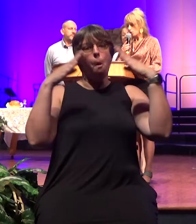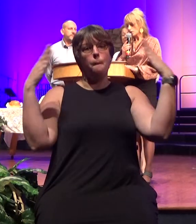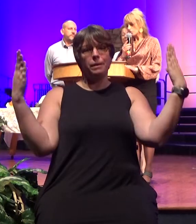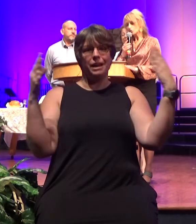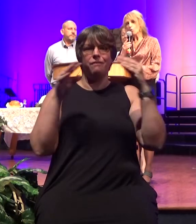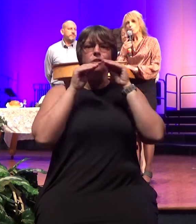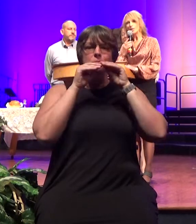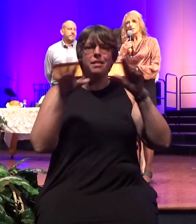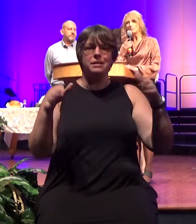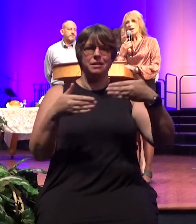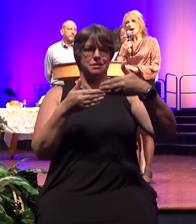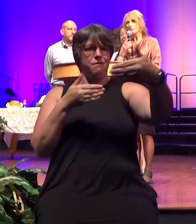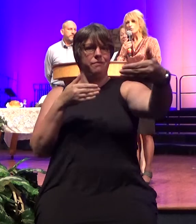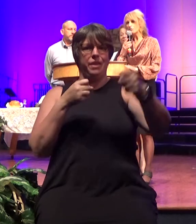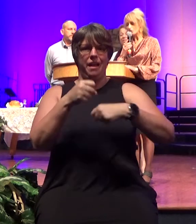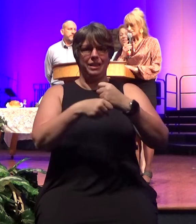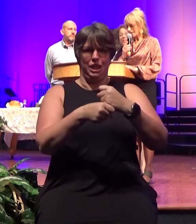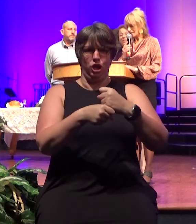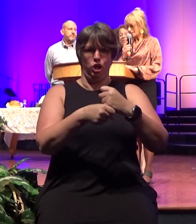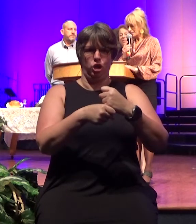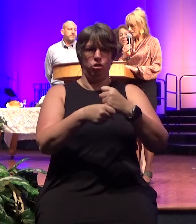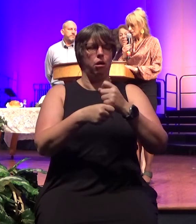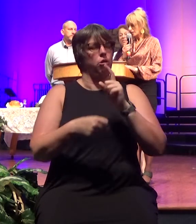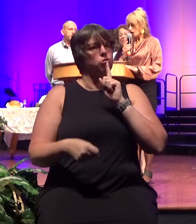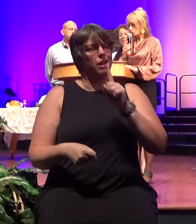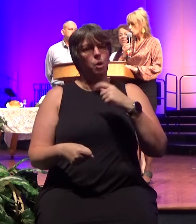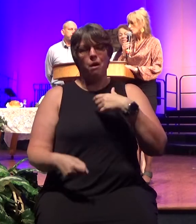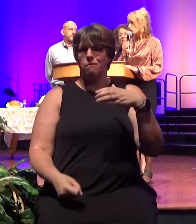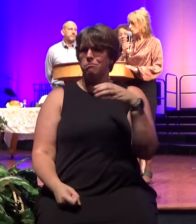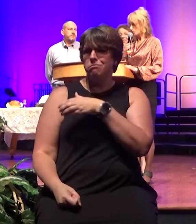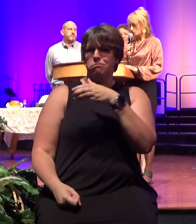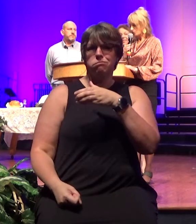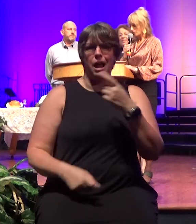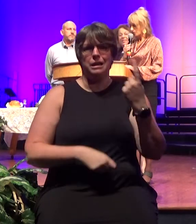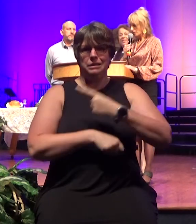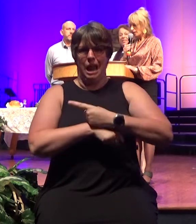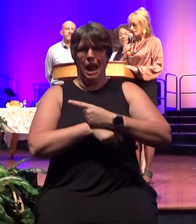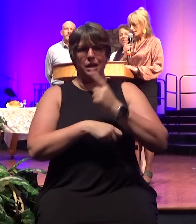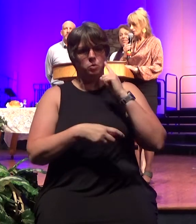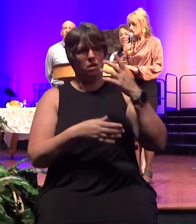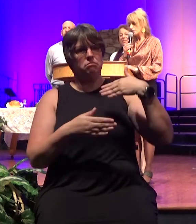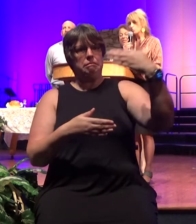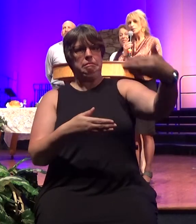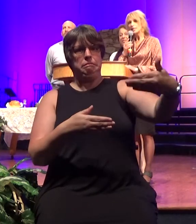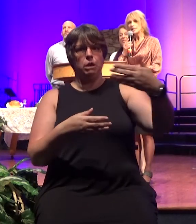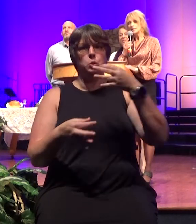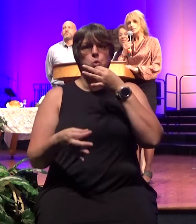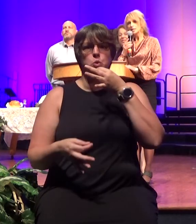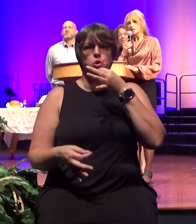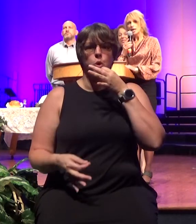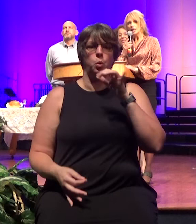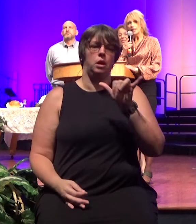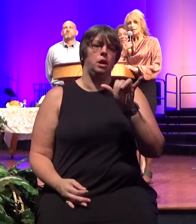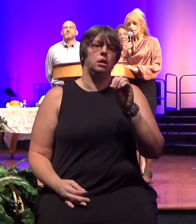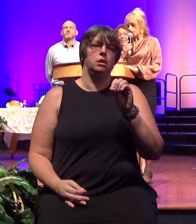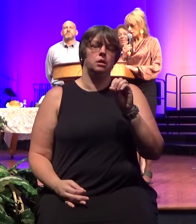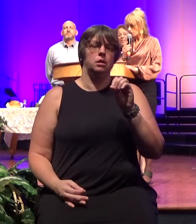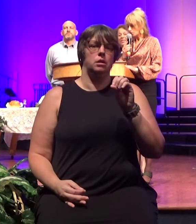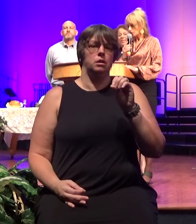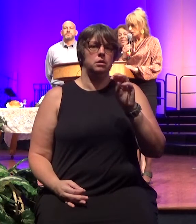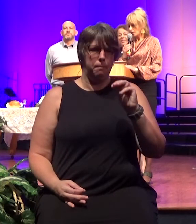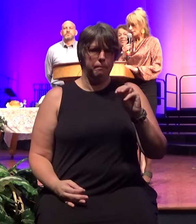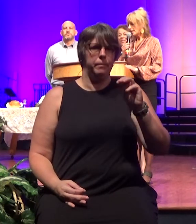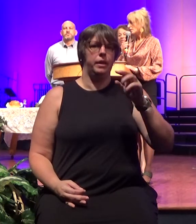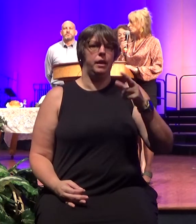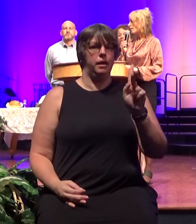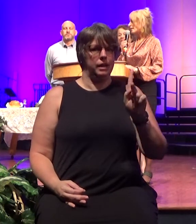and powerful days to come will be Yom Kippur, a day of deep release and letting go, a day to